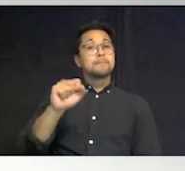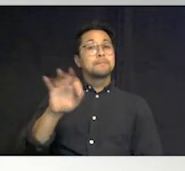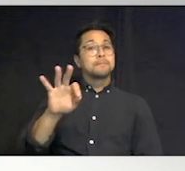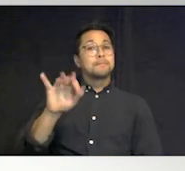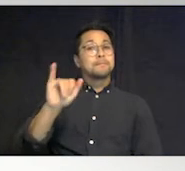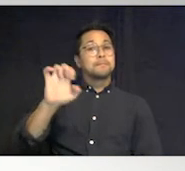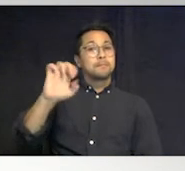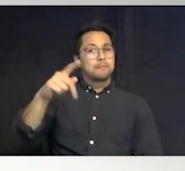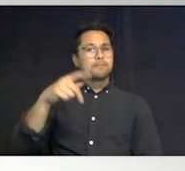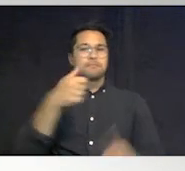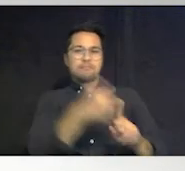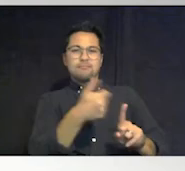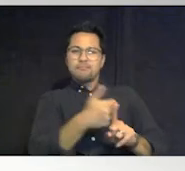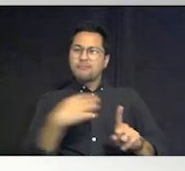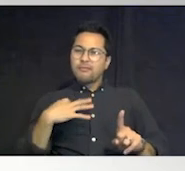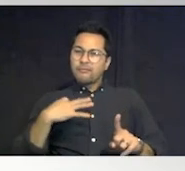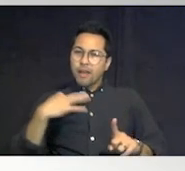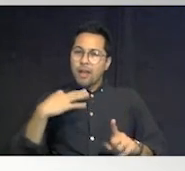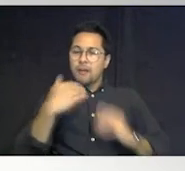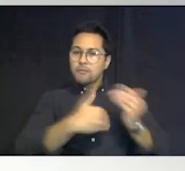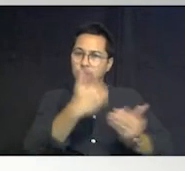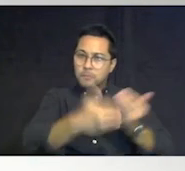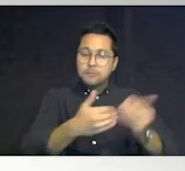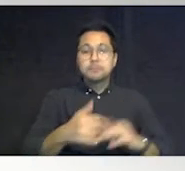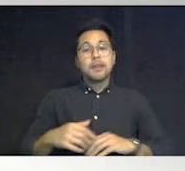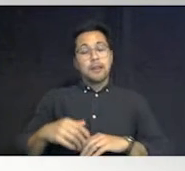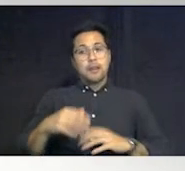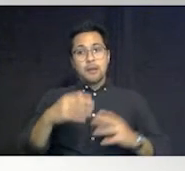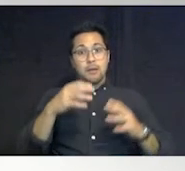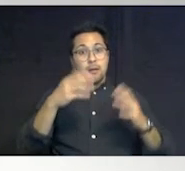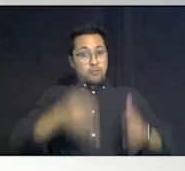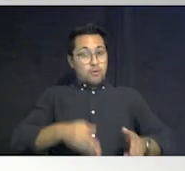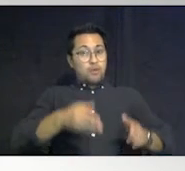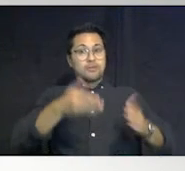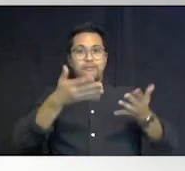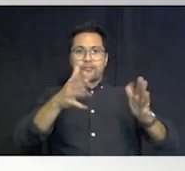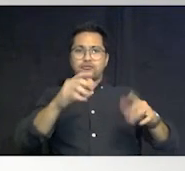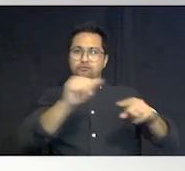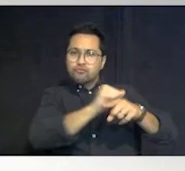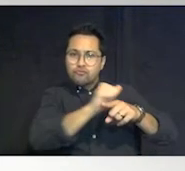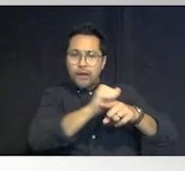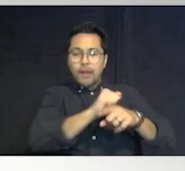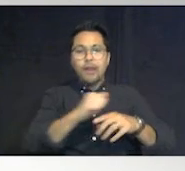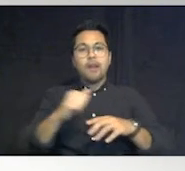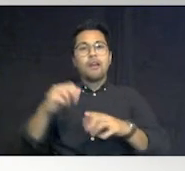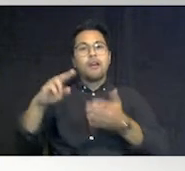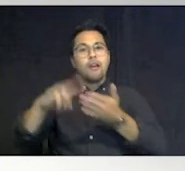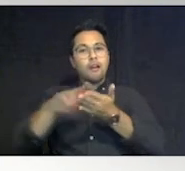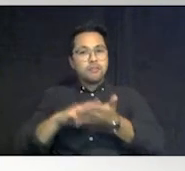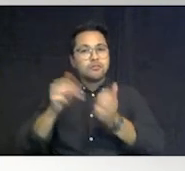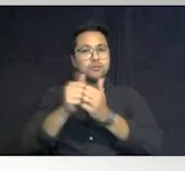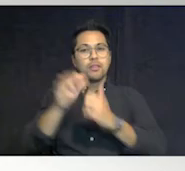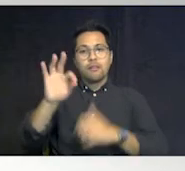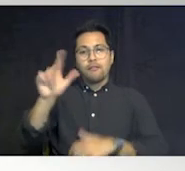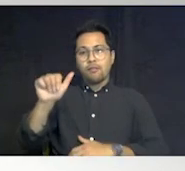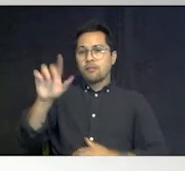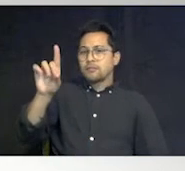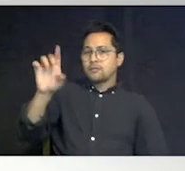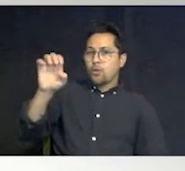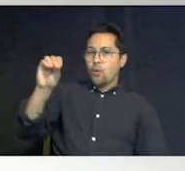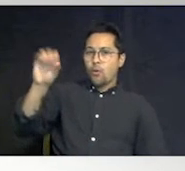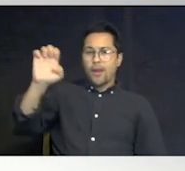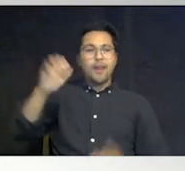SFIEP is a voluntary process through which a trained impartial third-party facilitator contracted by the Florida Department of Education helps to develop